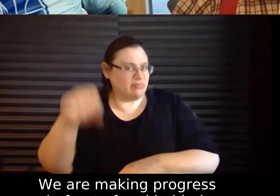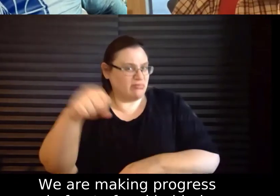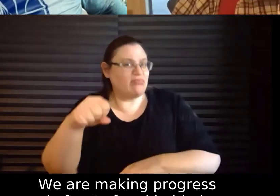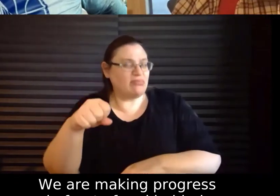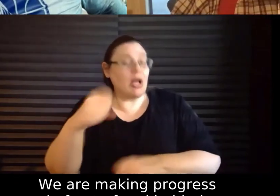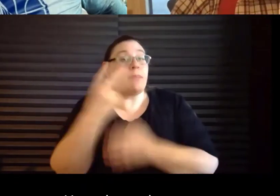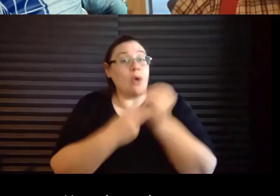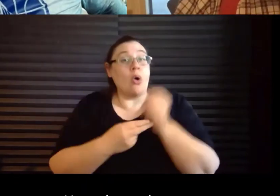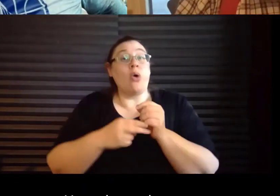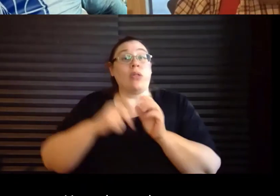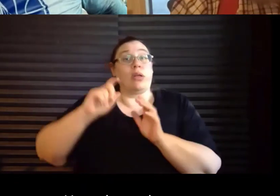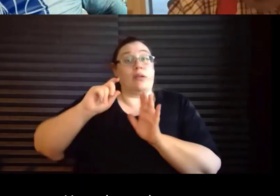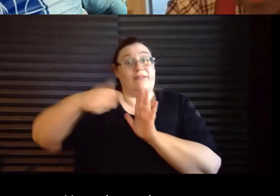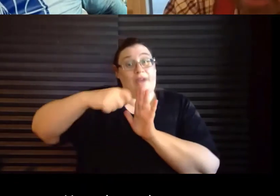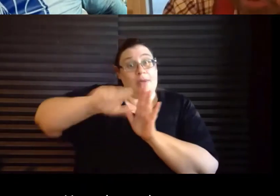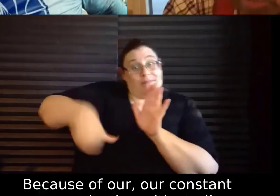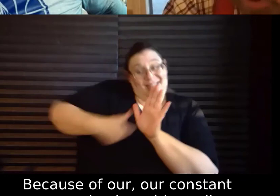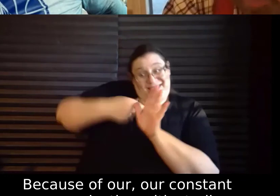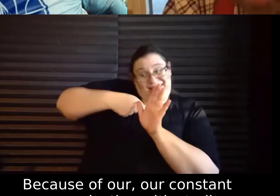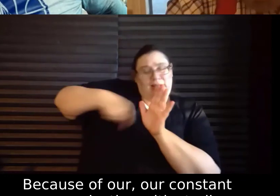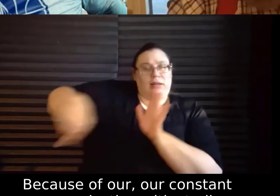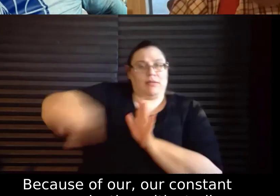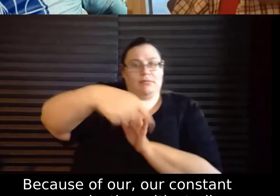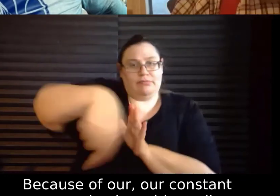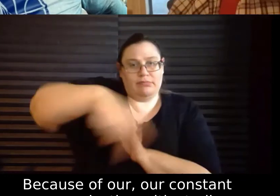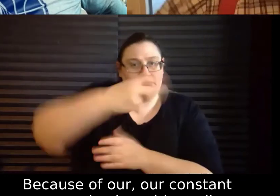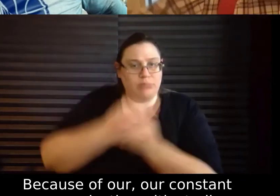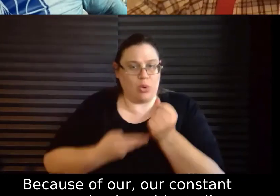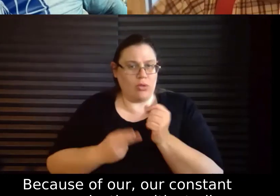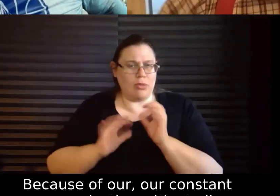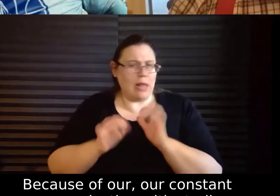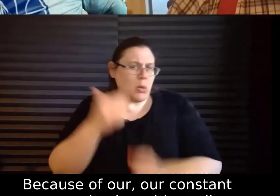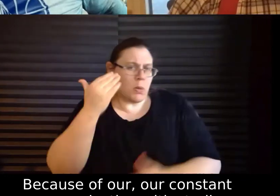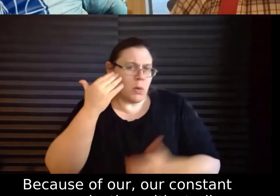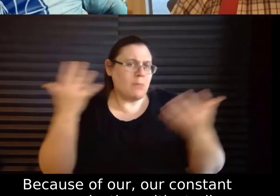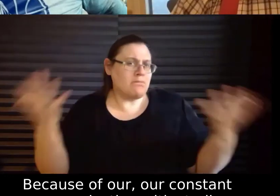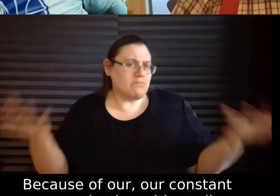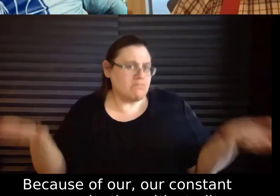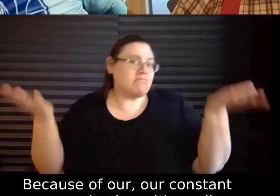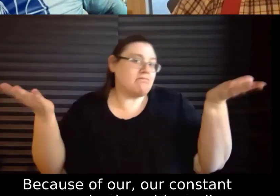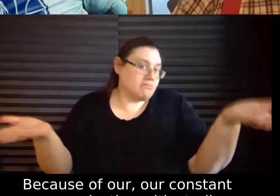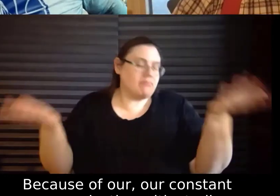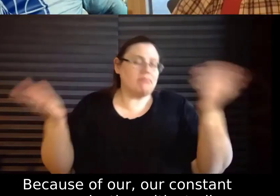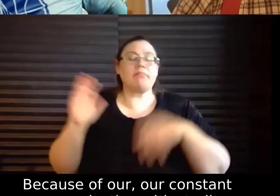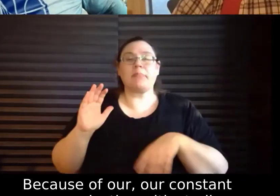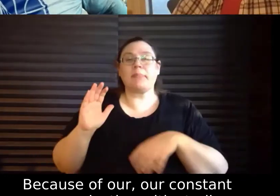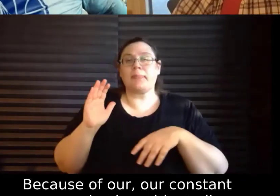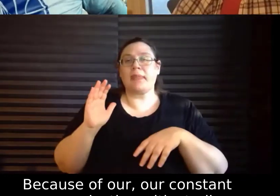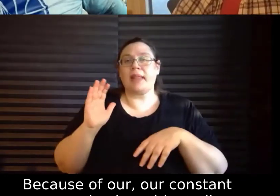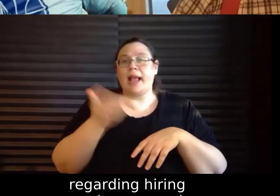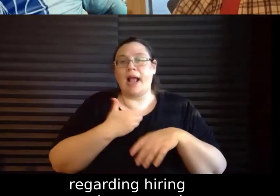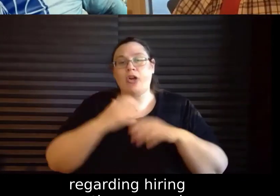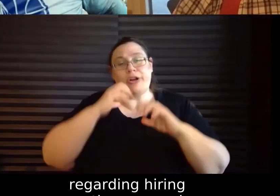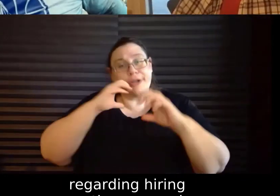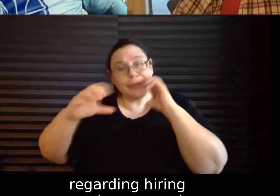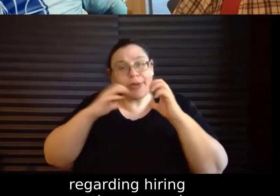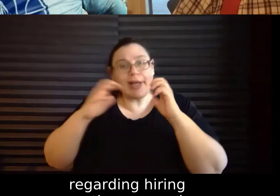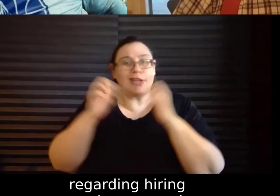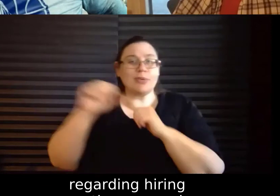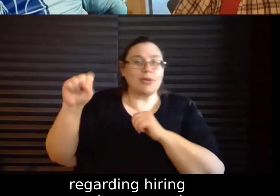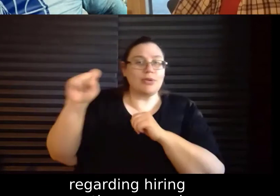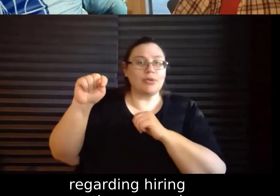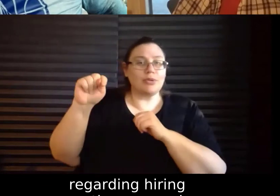and behind. How do we know this? Well, because of our constant communication with studios